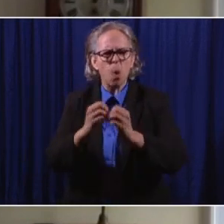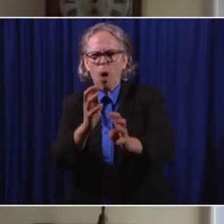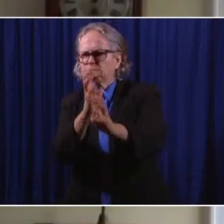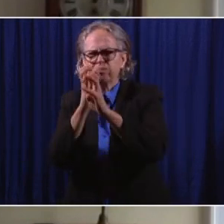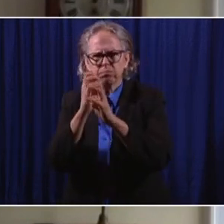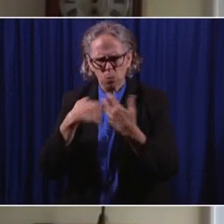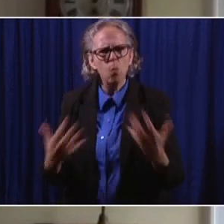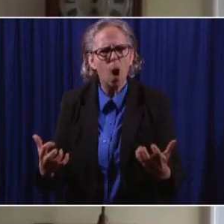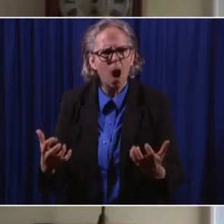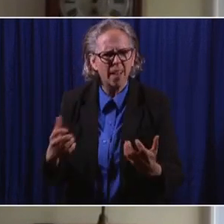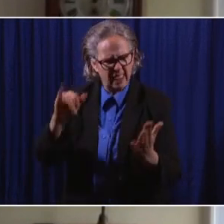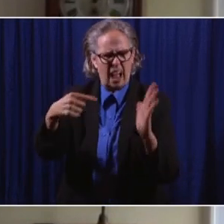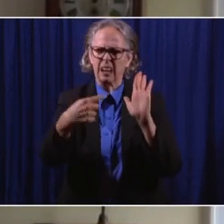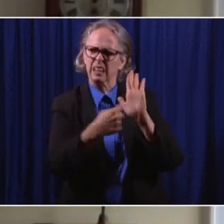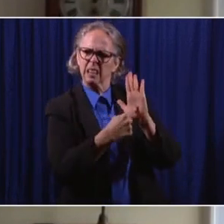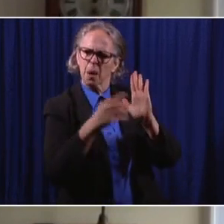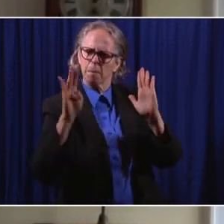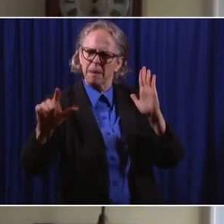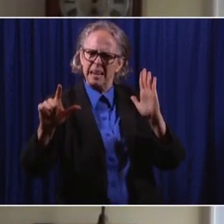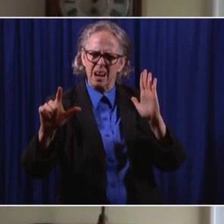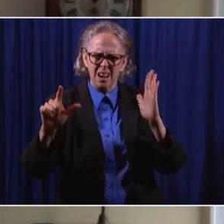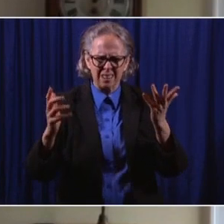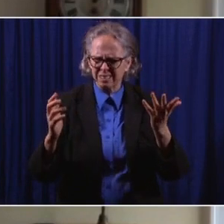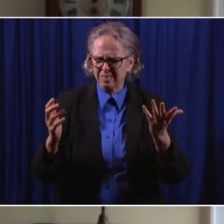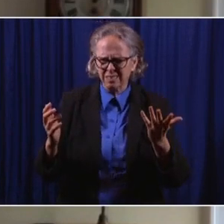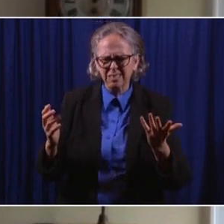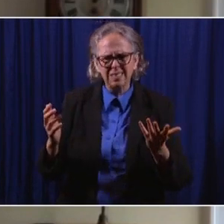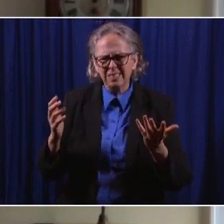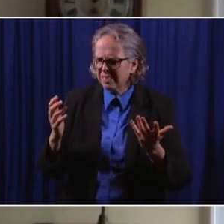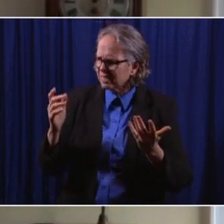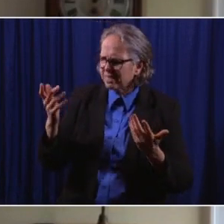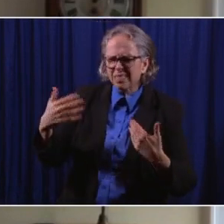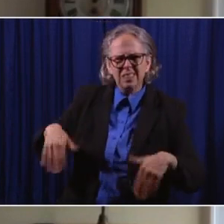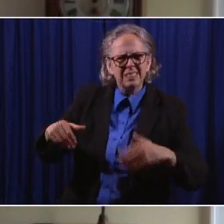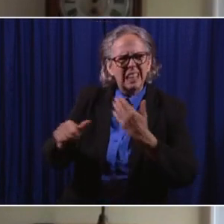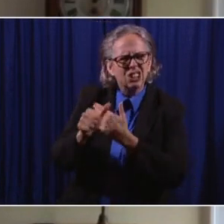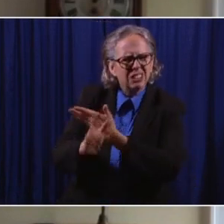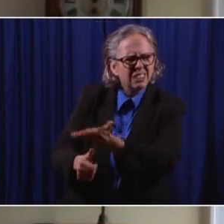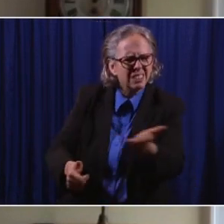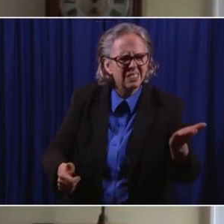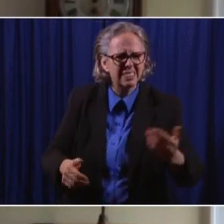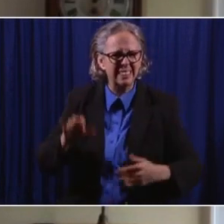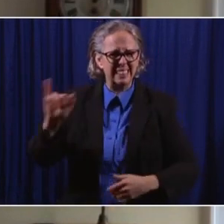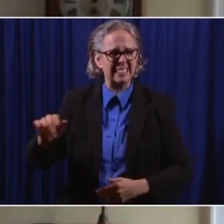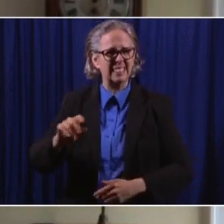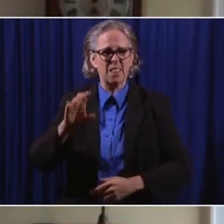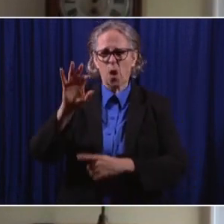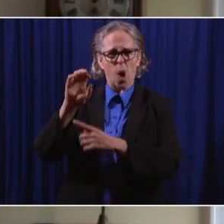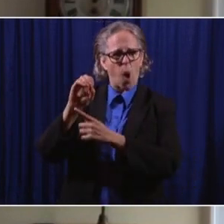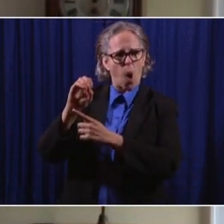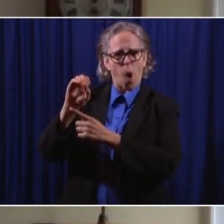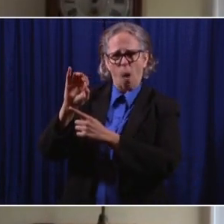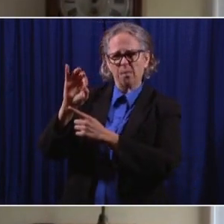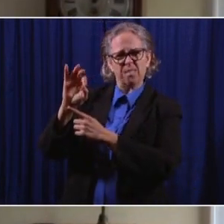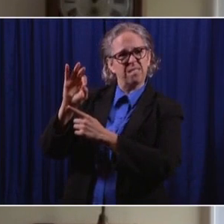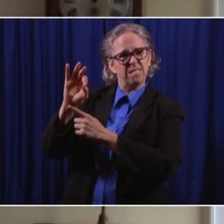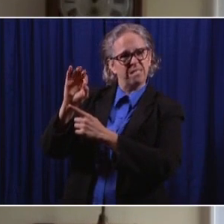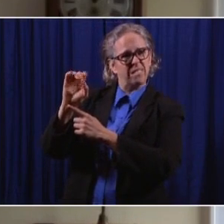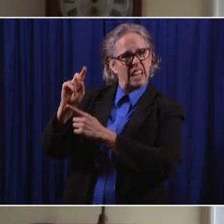guns? Right now, many of these felons are not getting locked up when they're found with